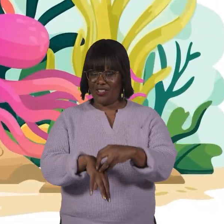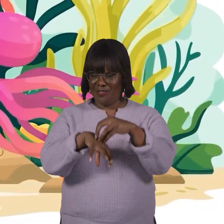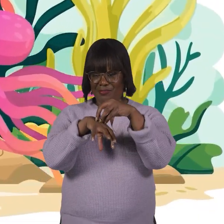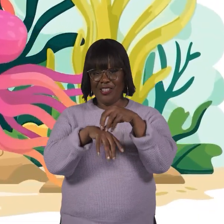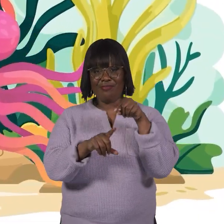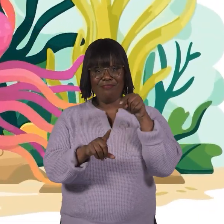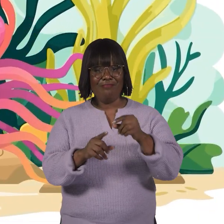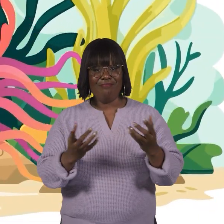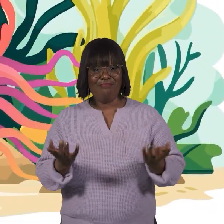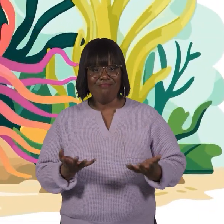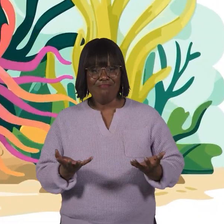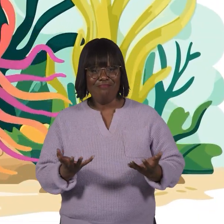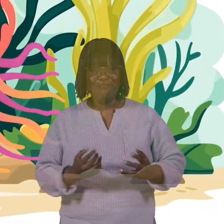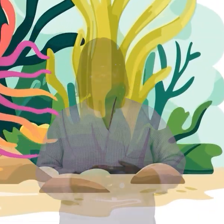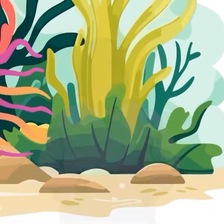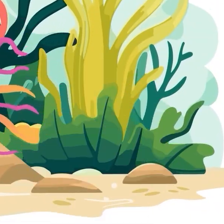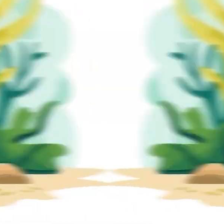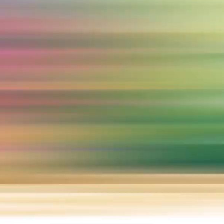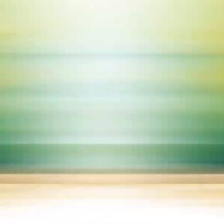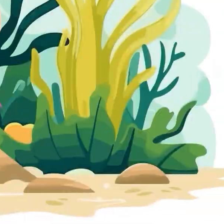What is an octopus?